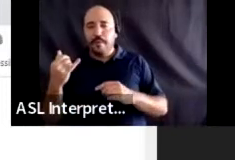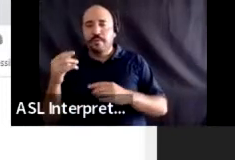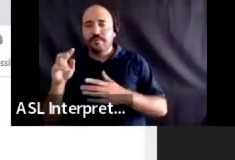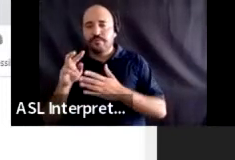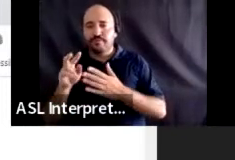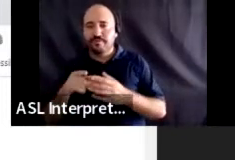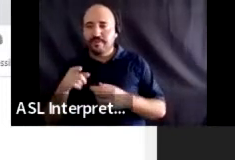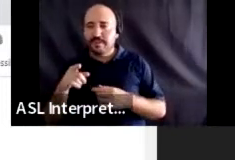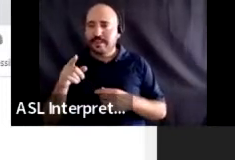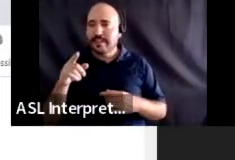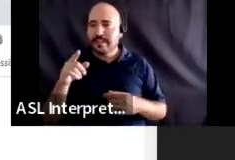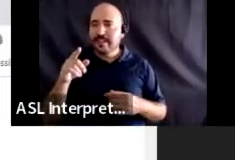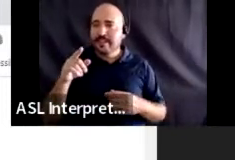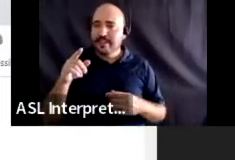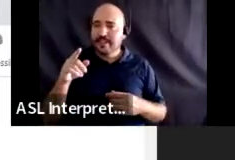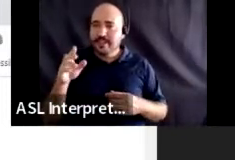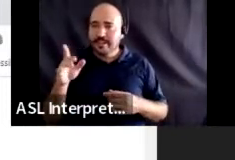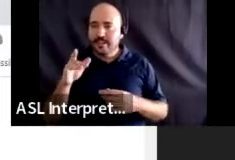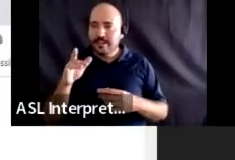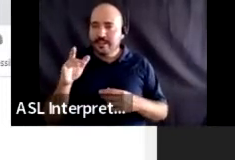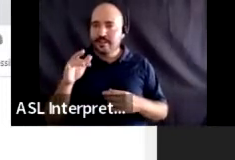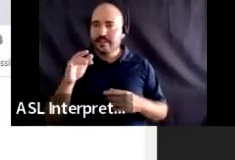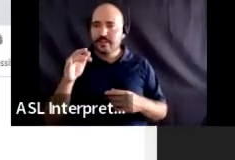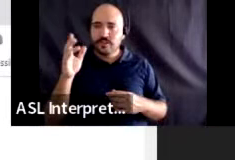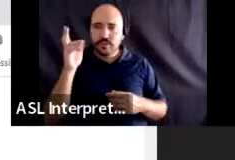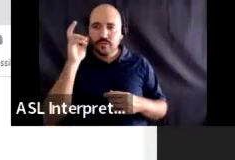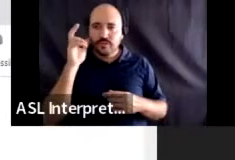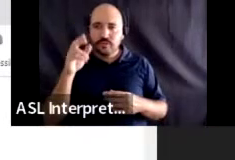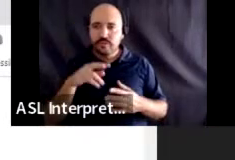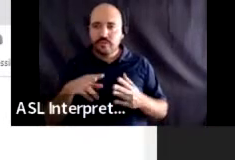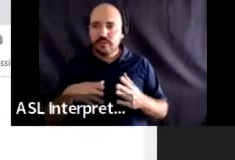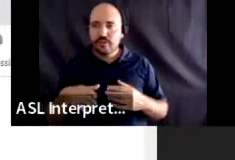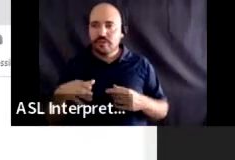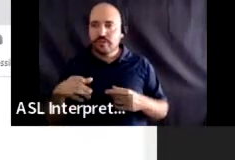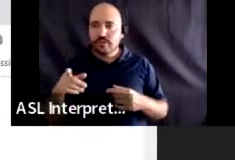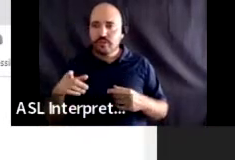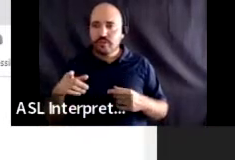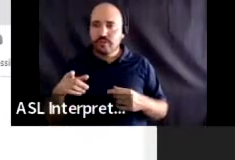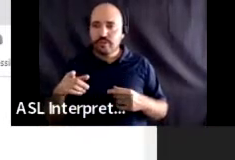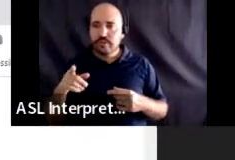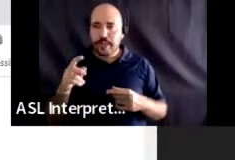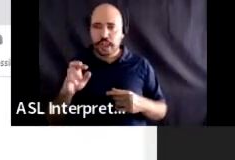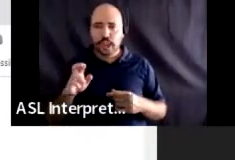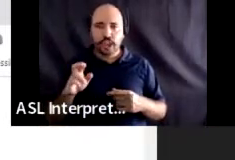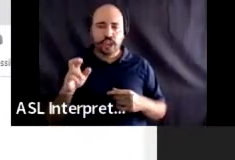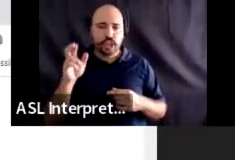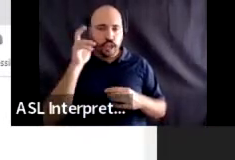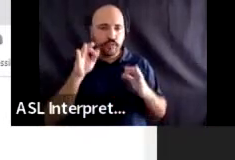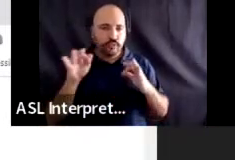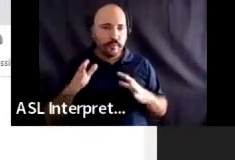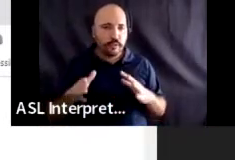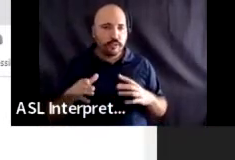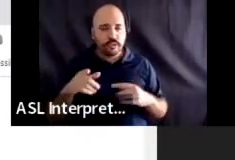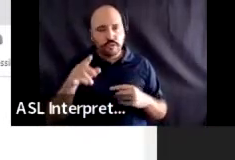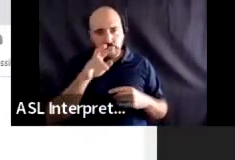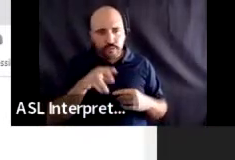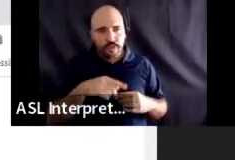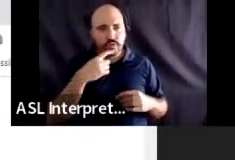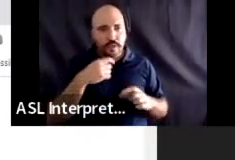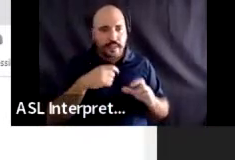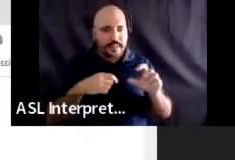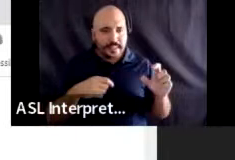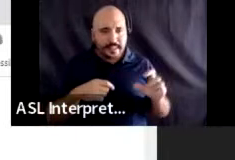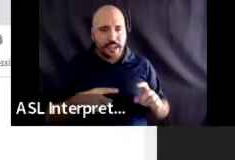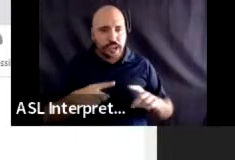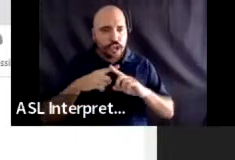type and find an address or place. And there is a, in bold red lettering, it